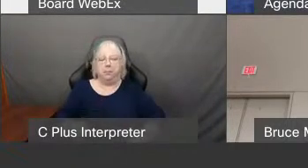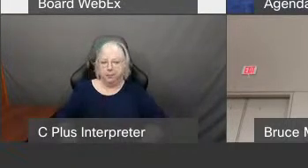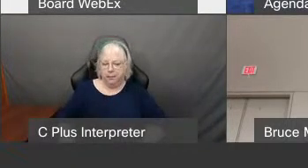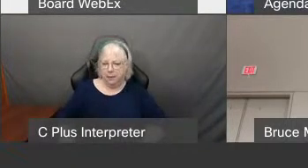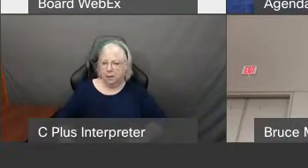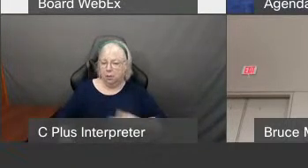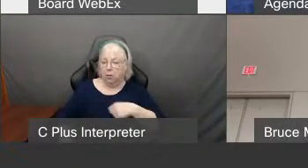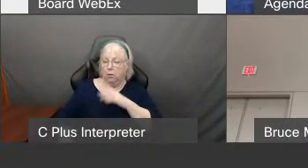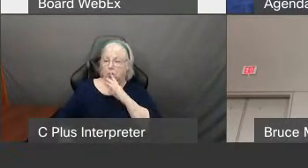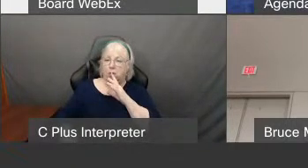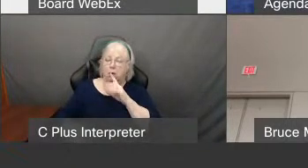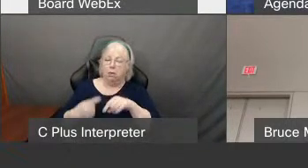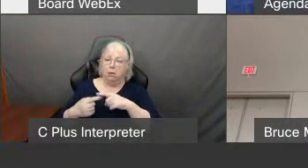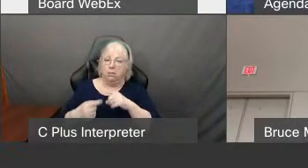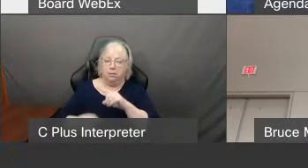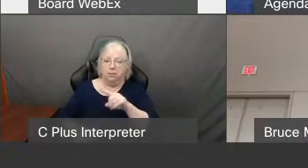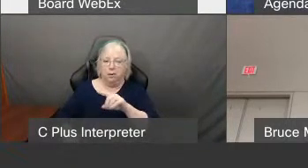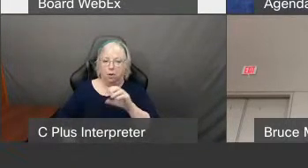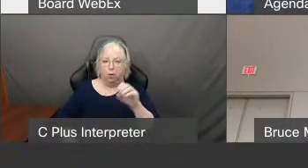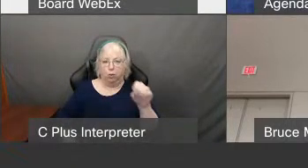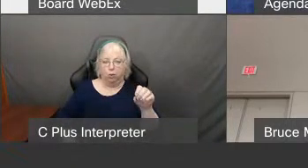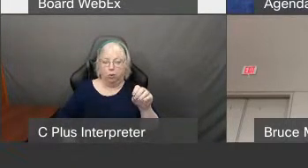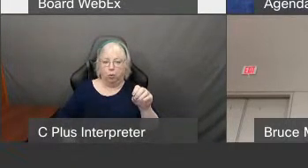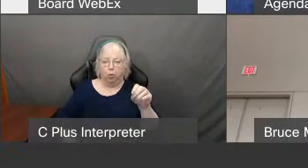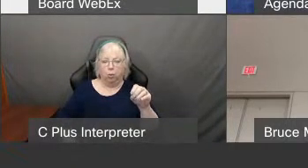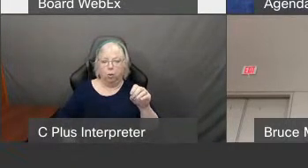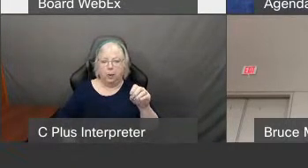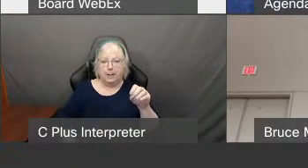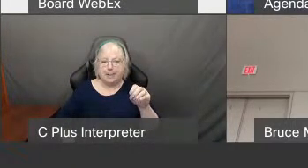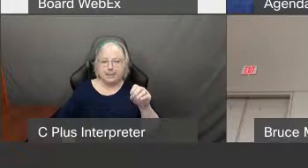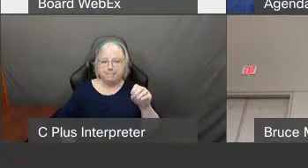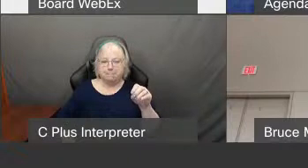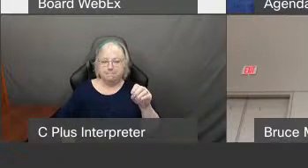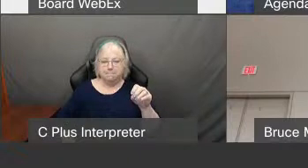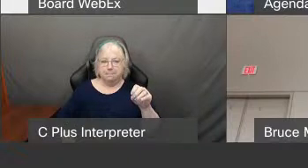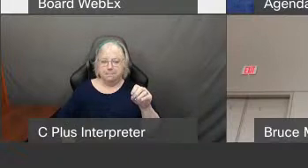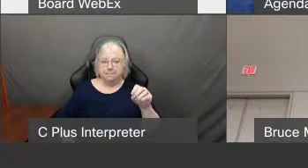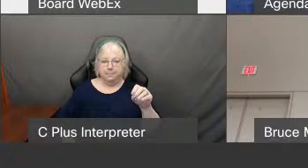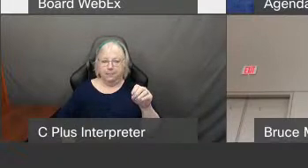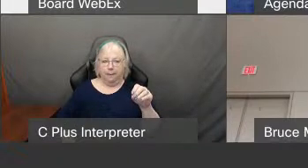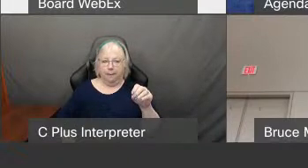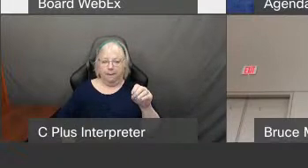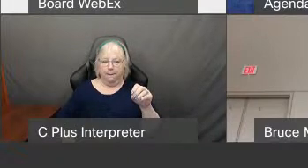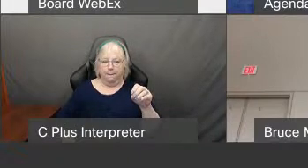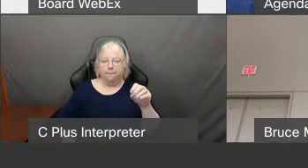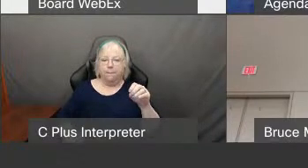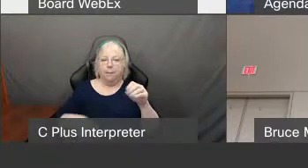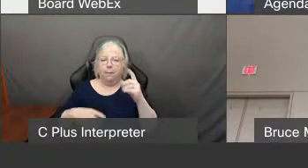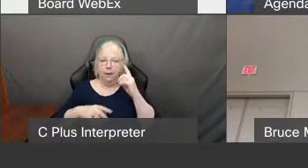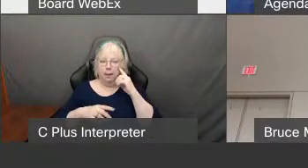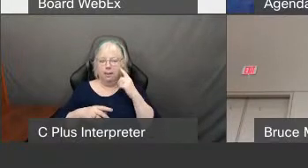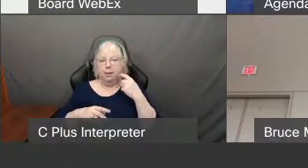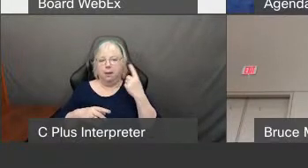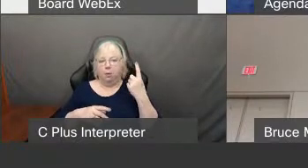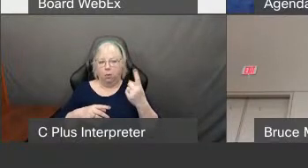when we've talked about the zoo, I think one of the last times we talked about the cut to some